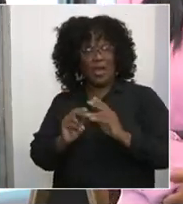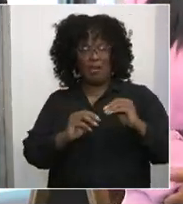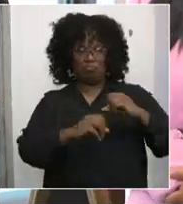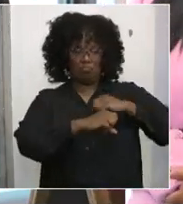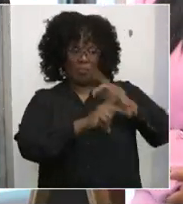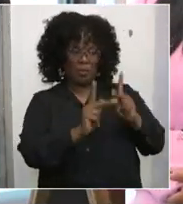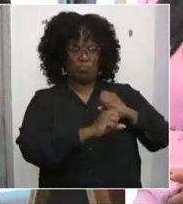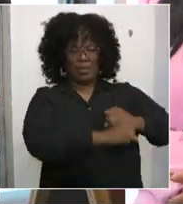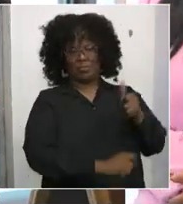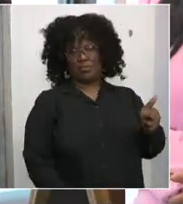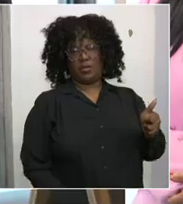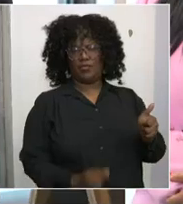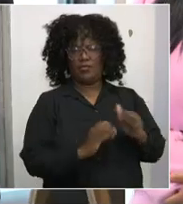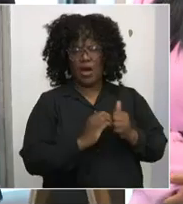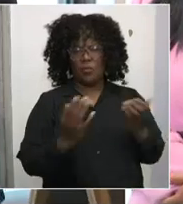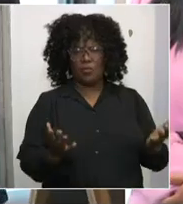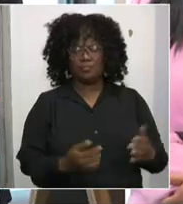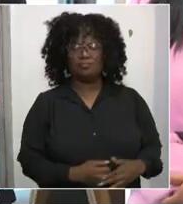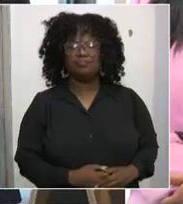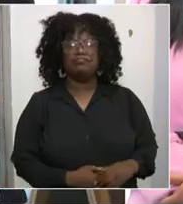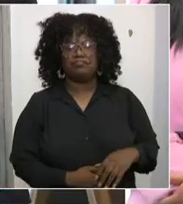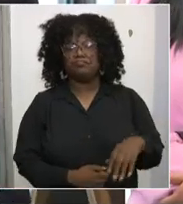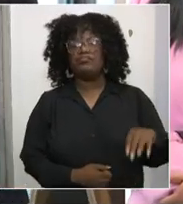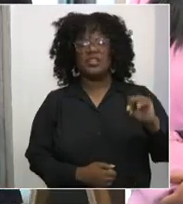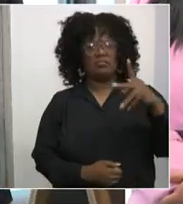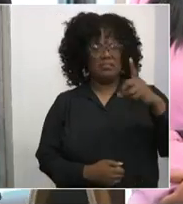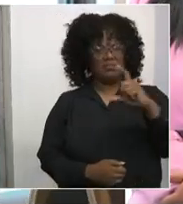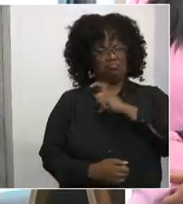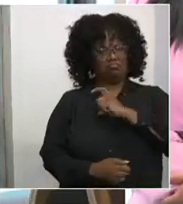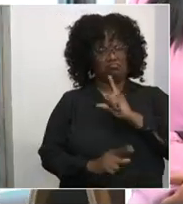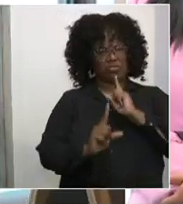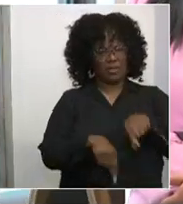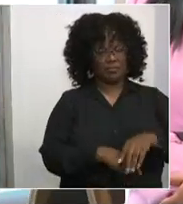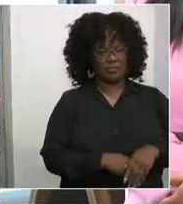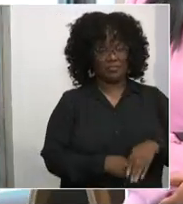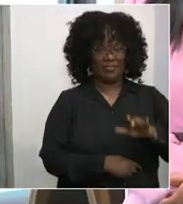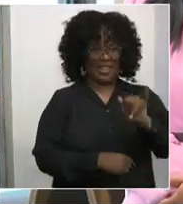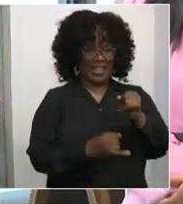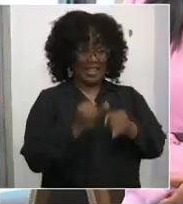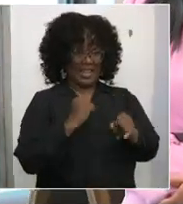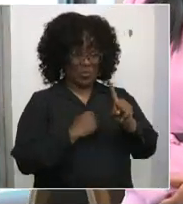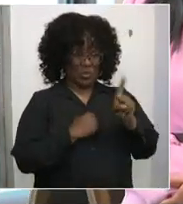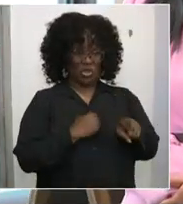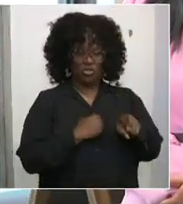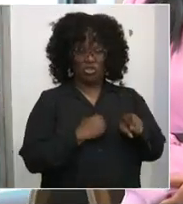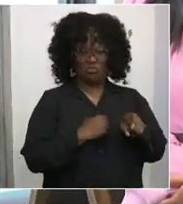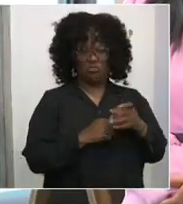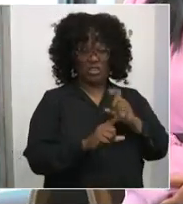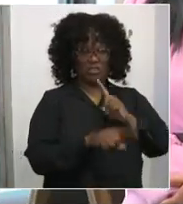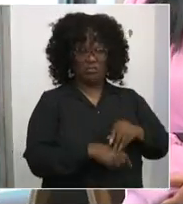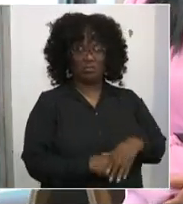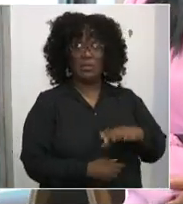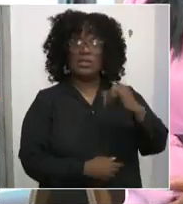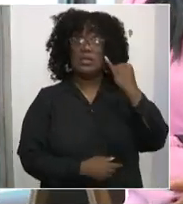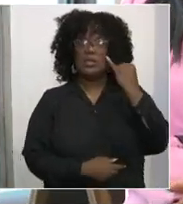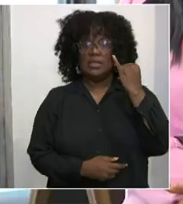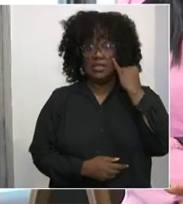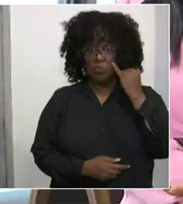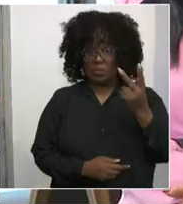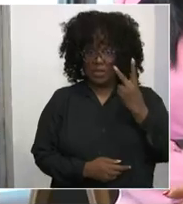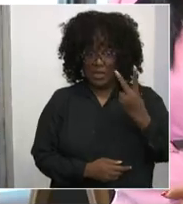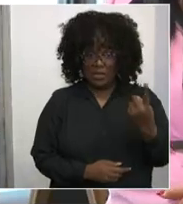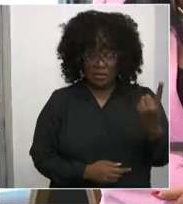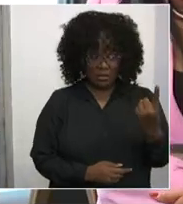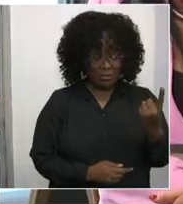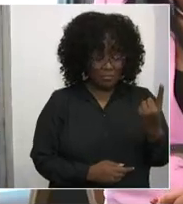your last question first. And I think the most important thing is for us to stay vigilant, right? When we see something, say something. I think we always want to be